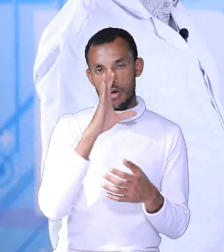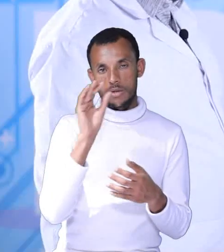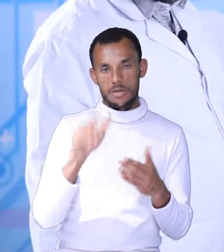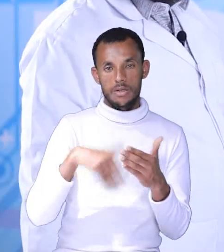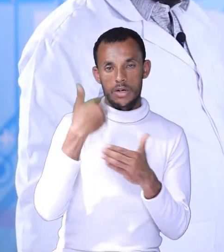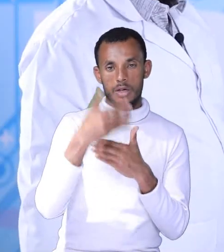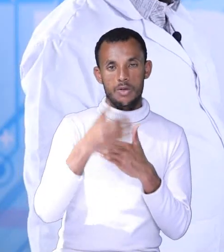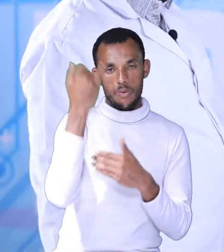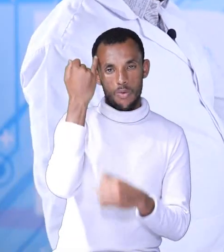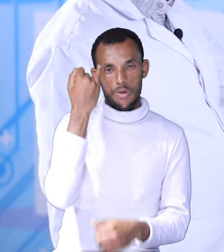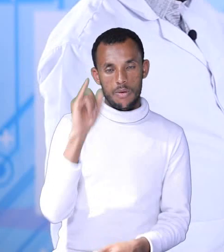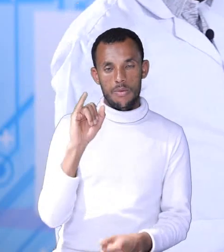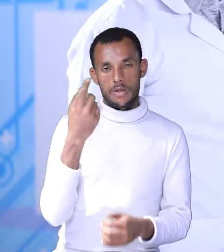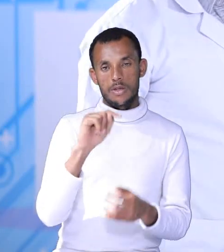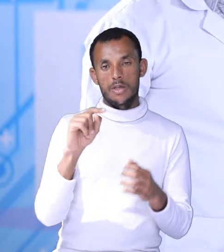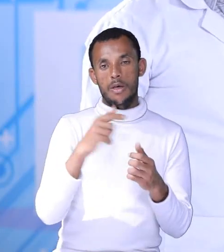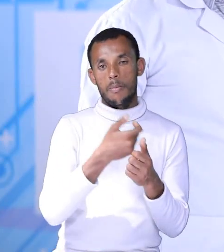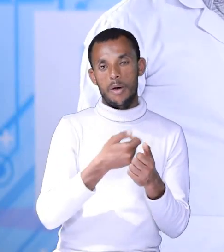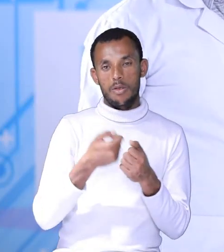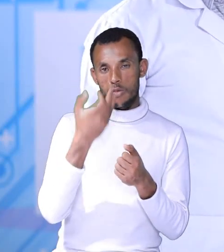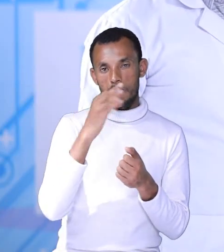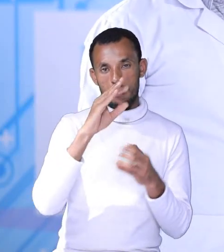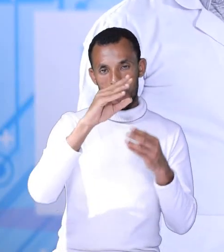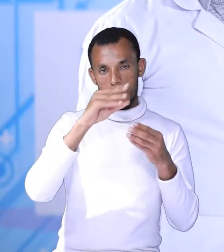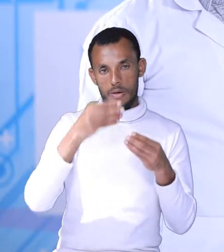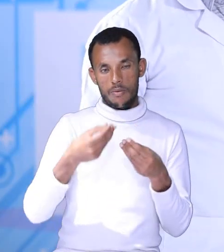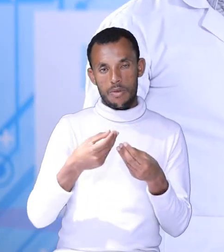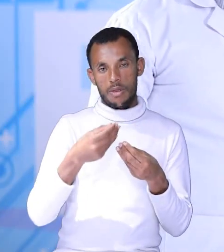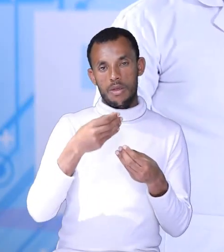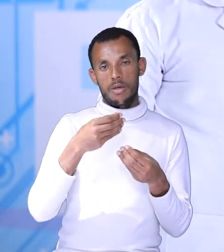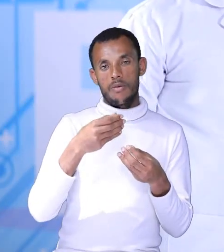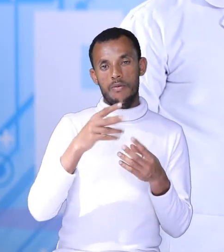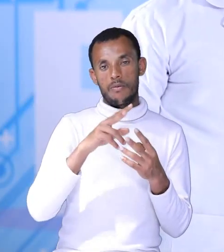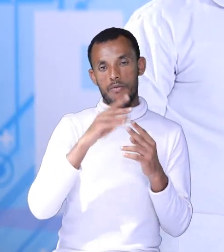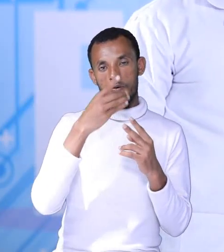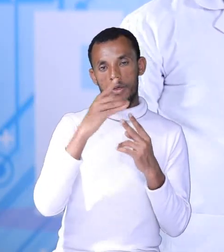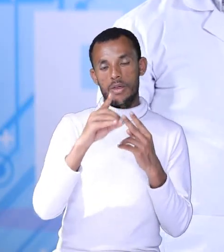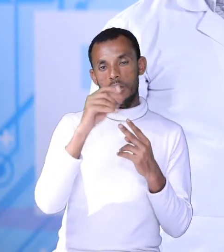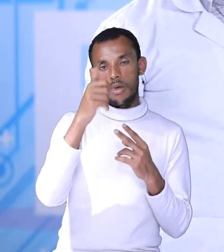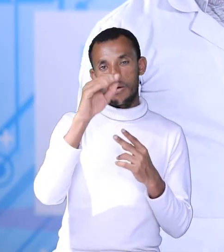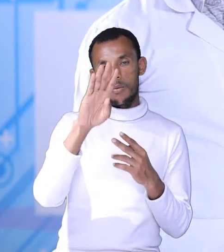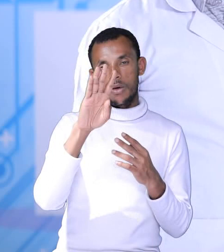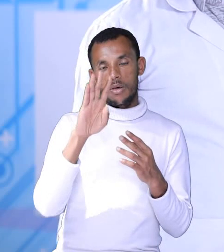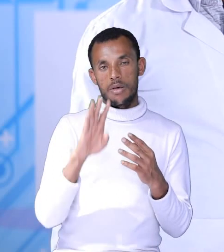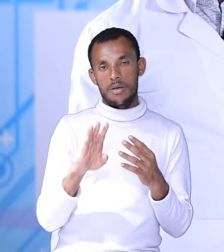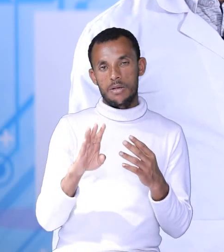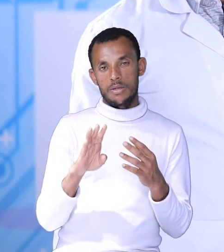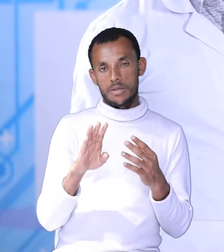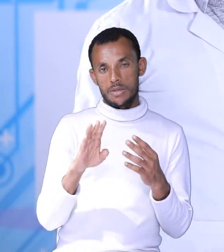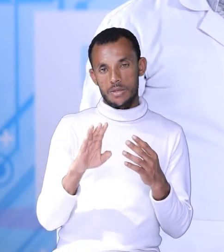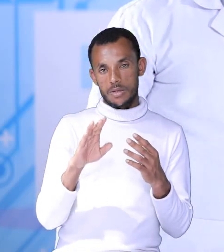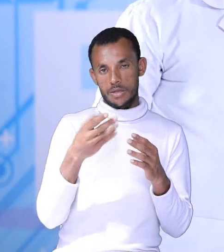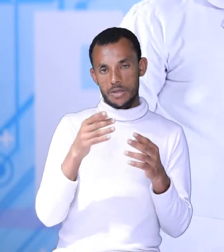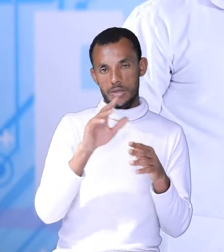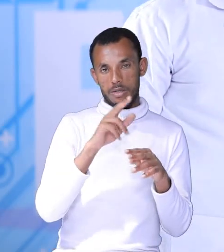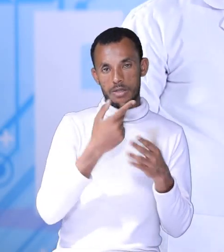next concept, the magnitude of a given vector AB is denoted by this letter. Magnitude of vector AB is